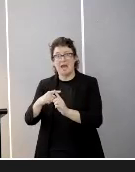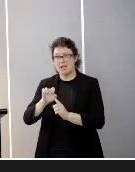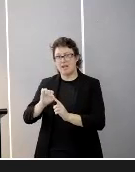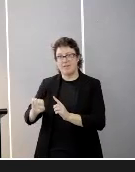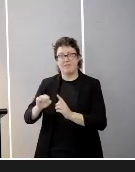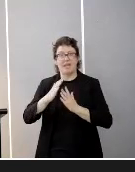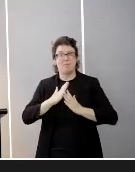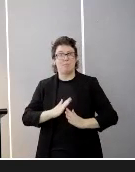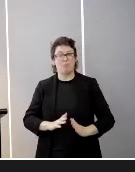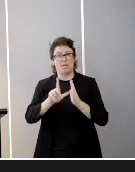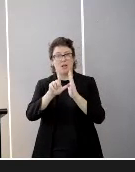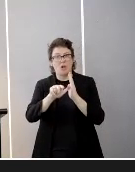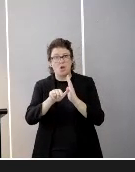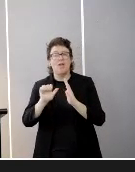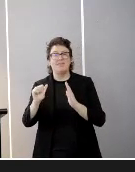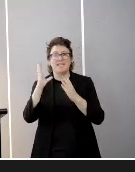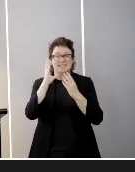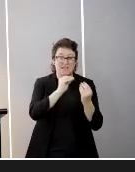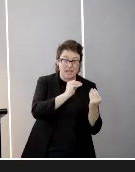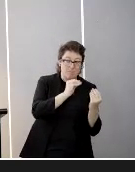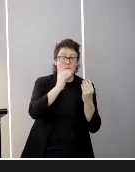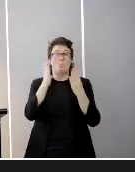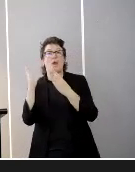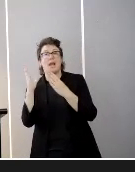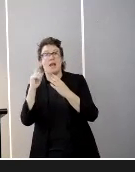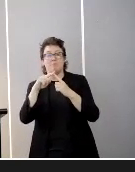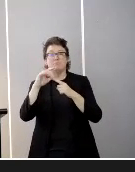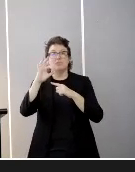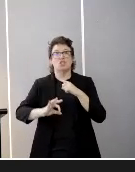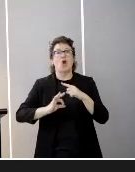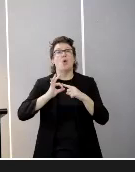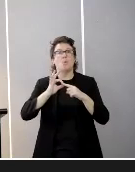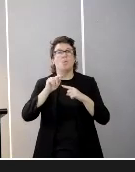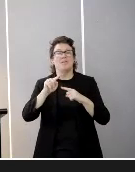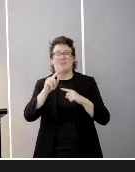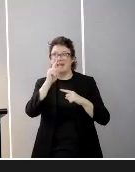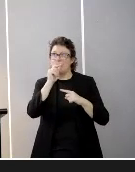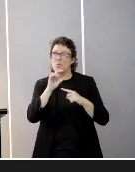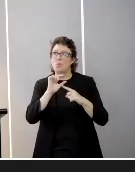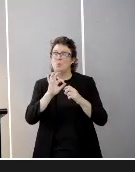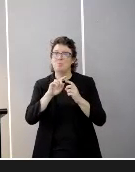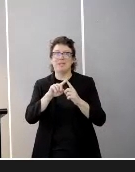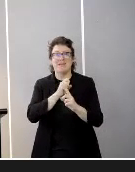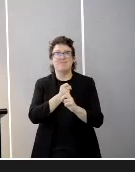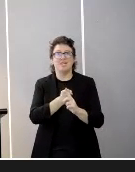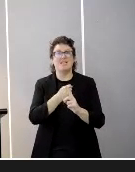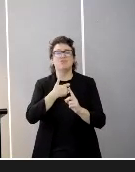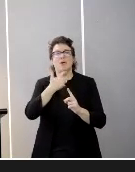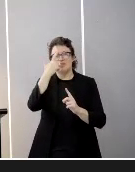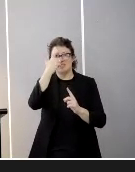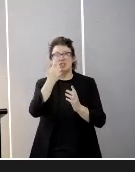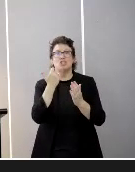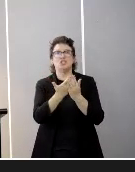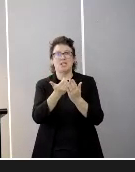clock and sleep-wake cycle behaviors might be more effective in this group. So I've kind of got suggested these